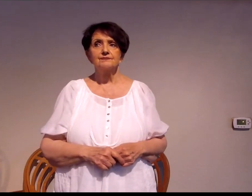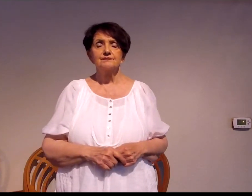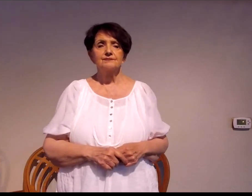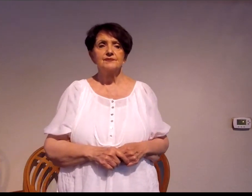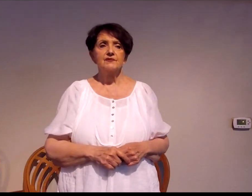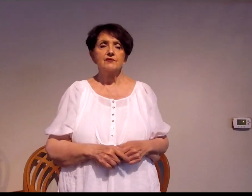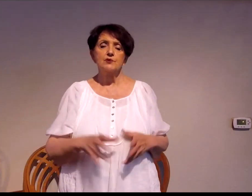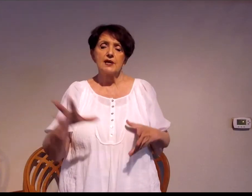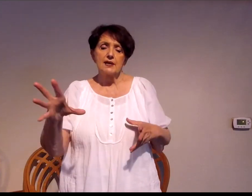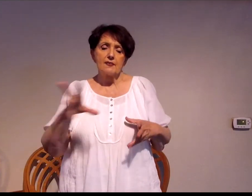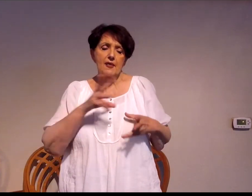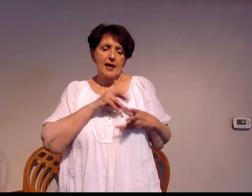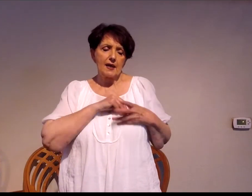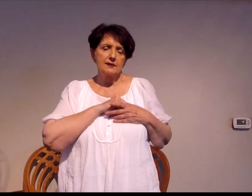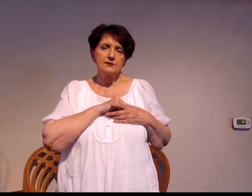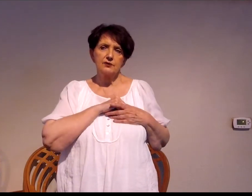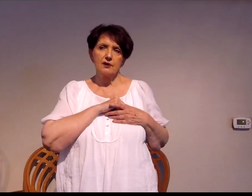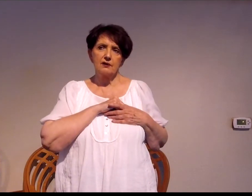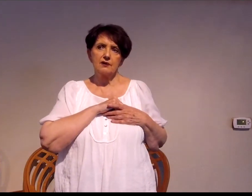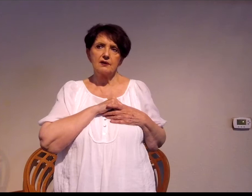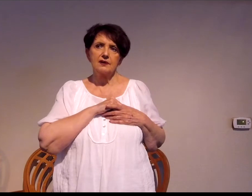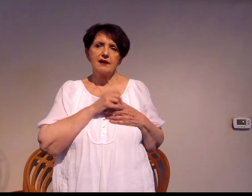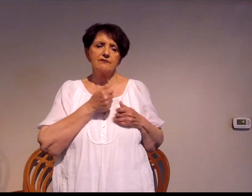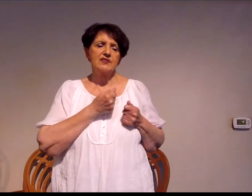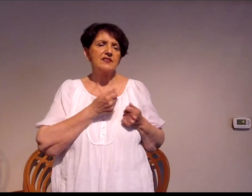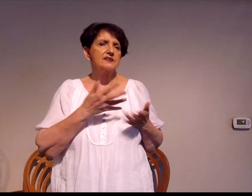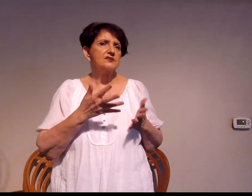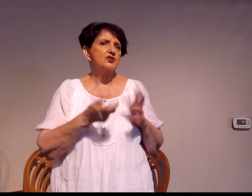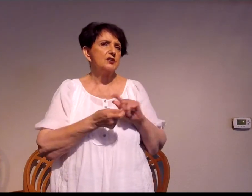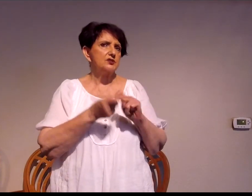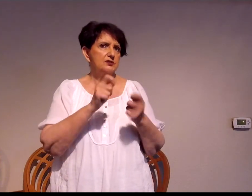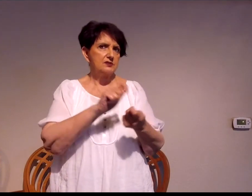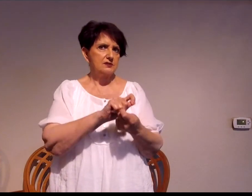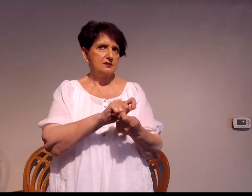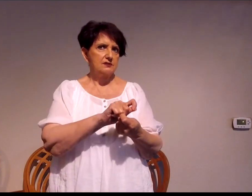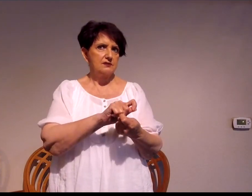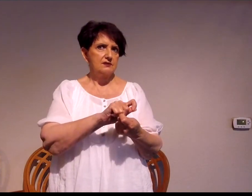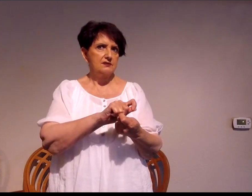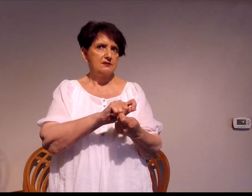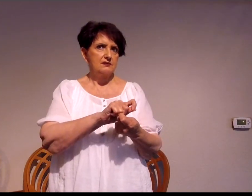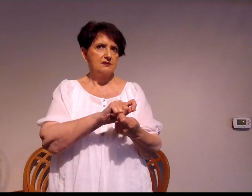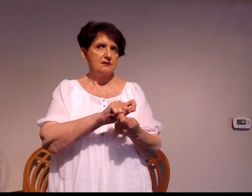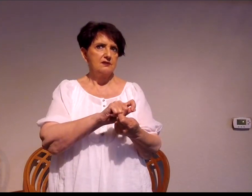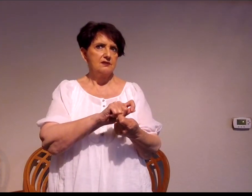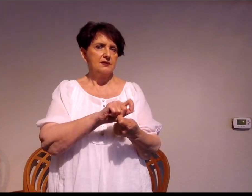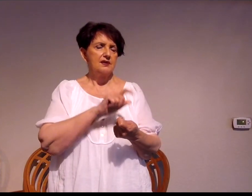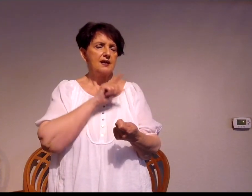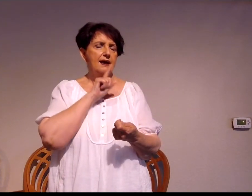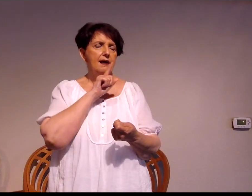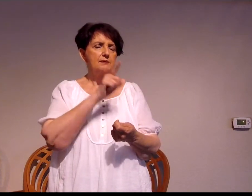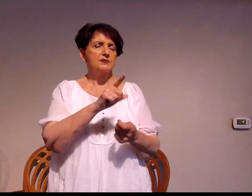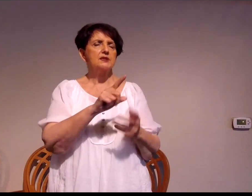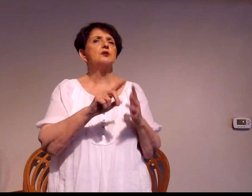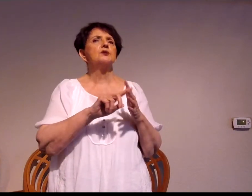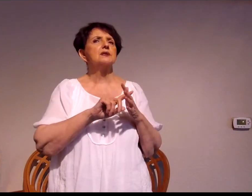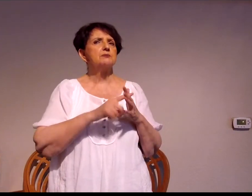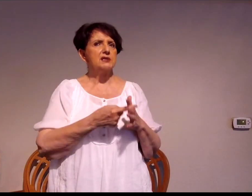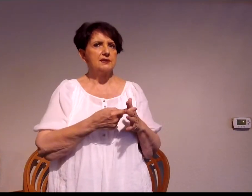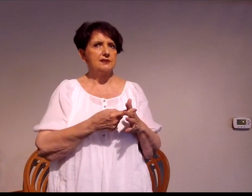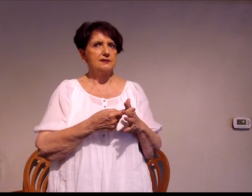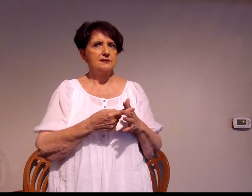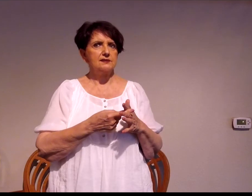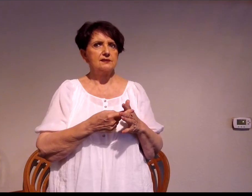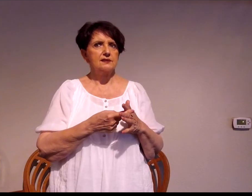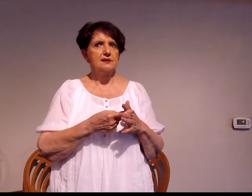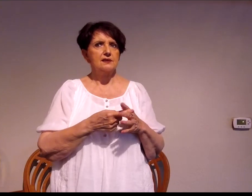hearts, that changes. So it absolutely begins in